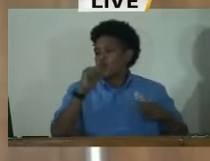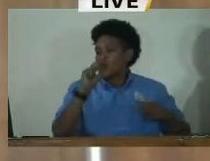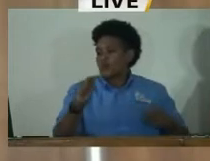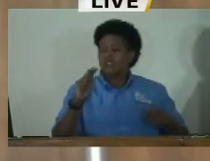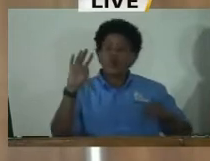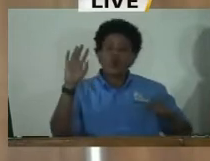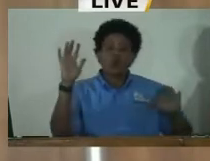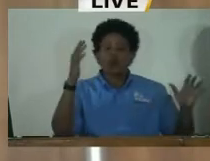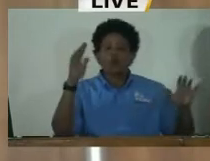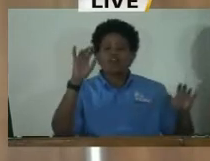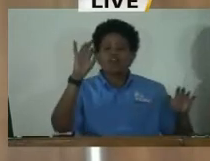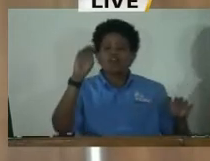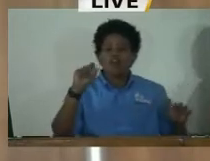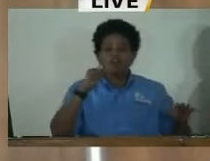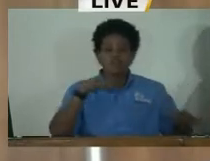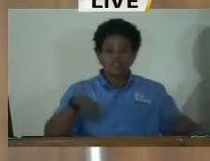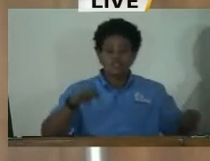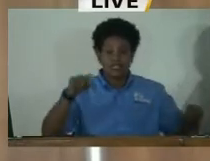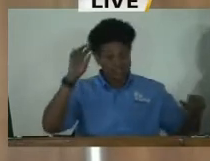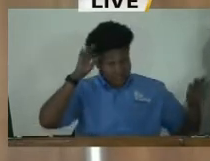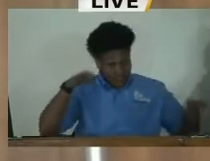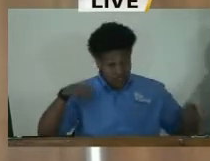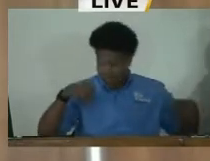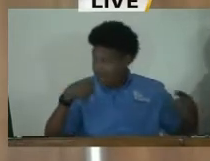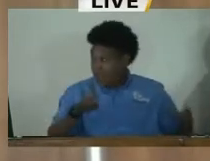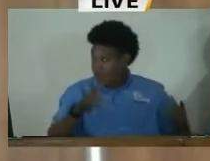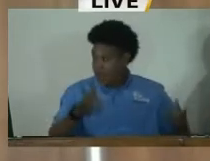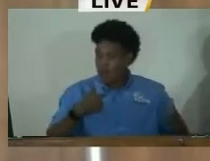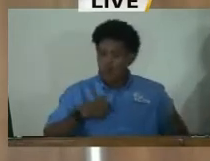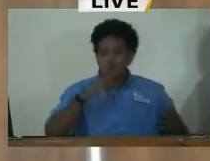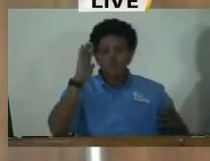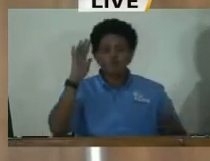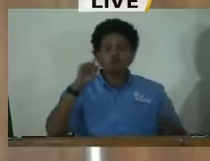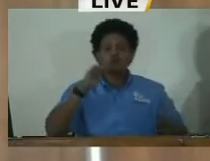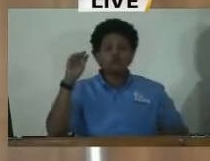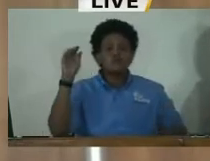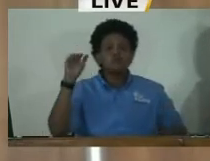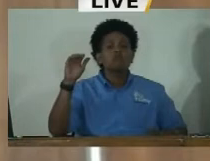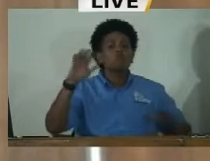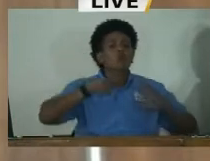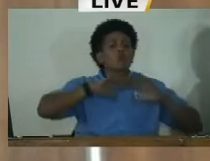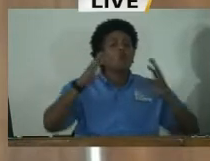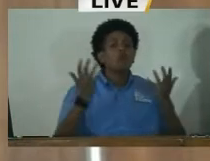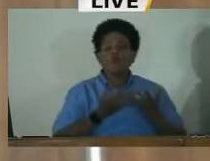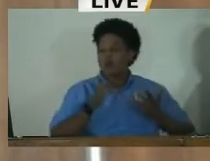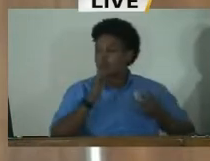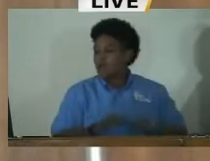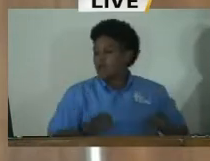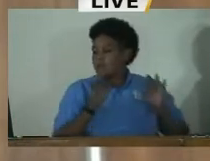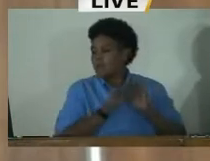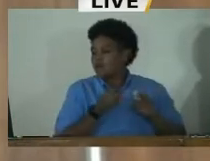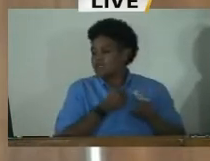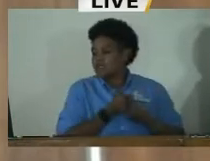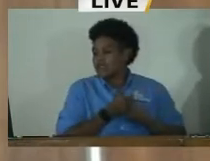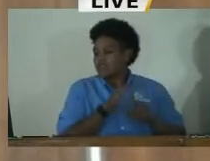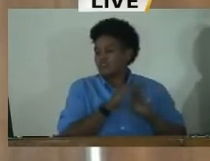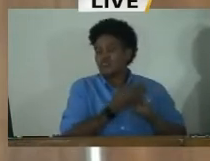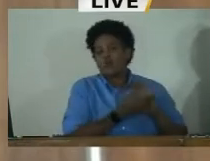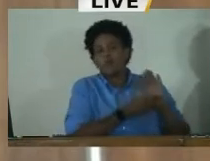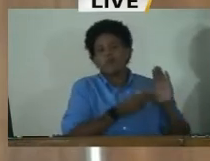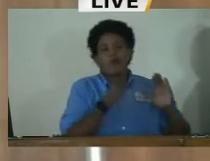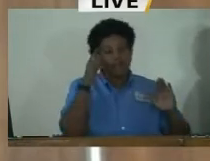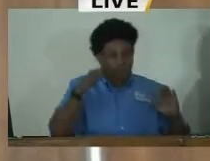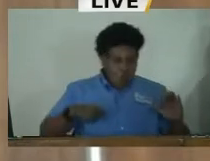Farms. By taking this decision, Madam Speaker, we would signal to the world the importance of the Jamaican brand